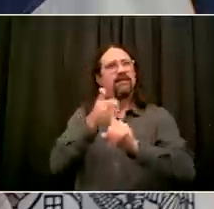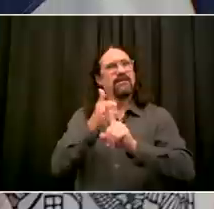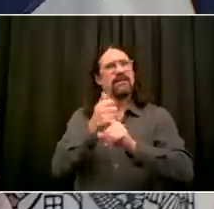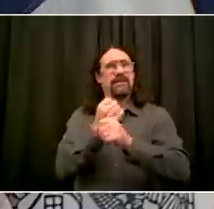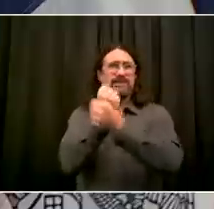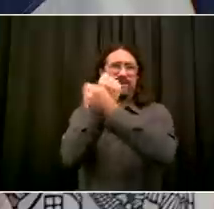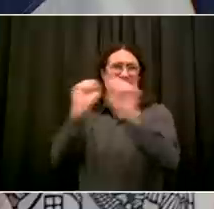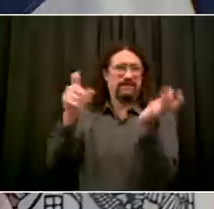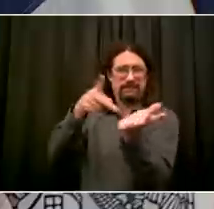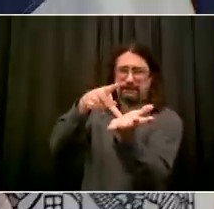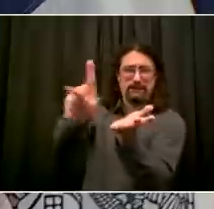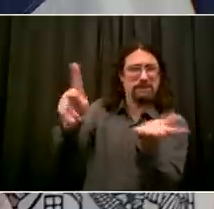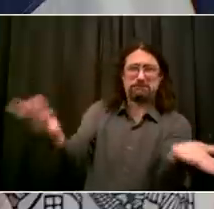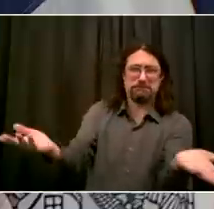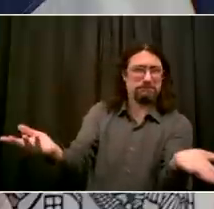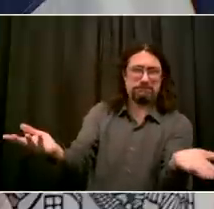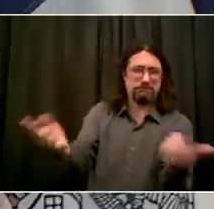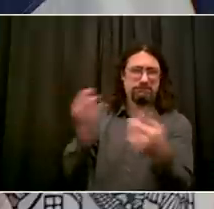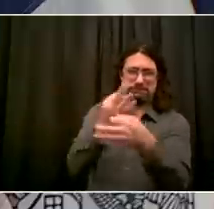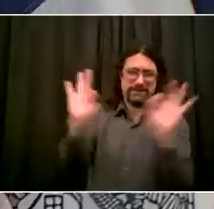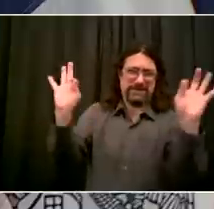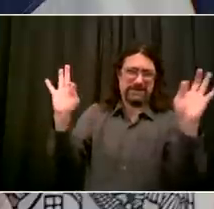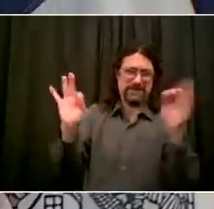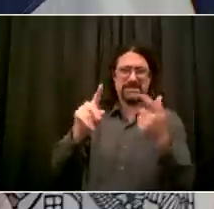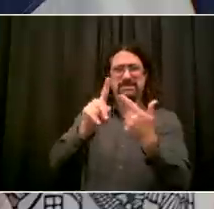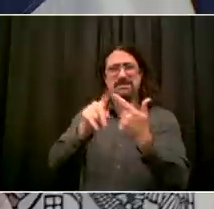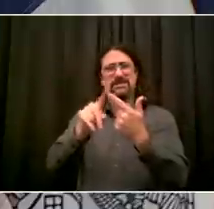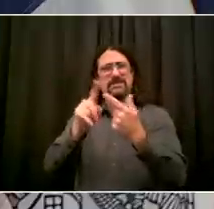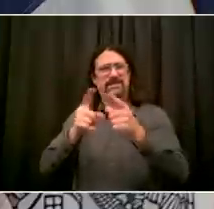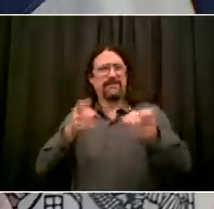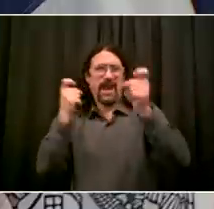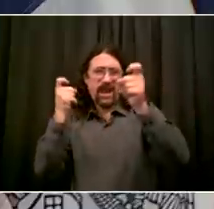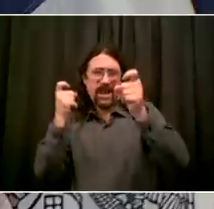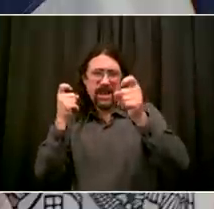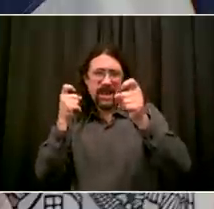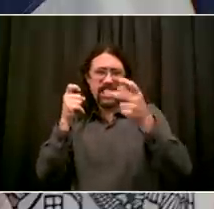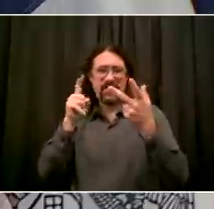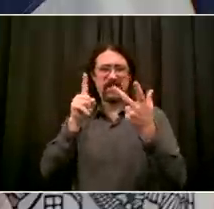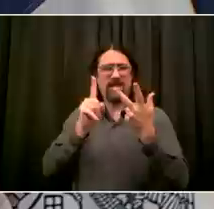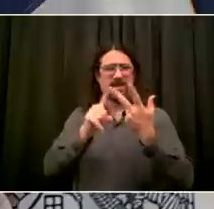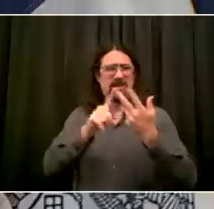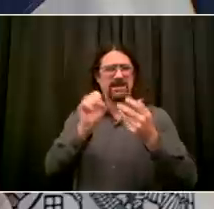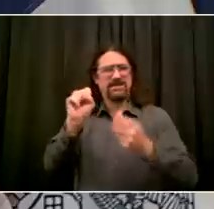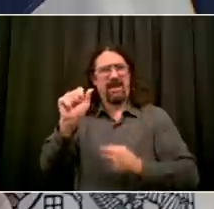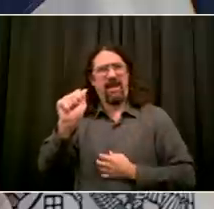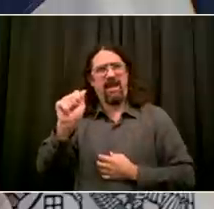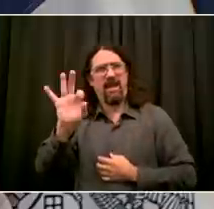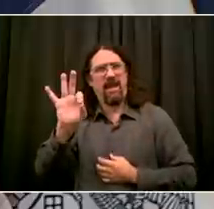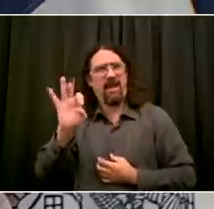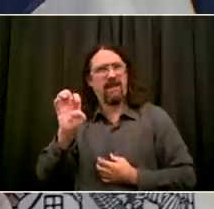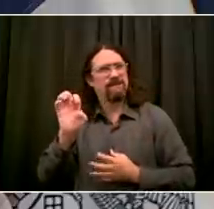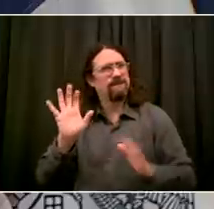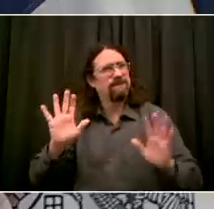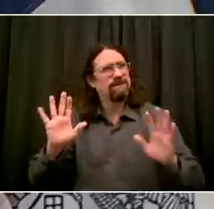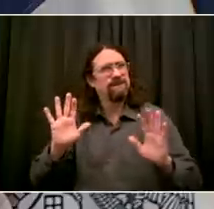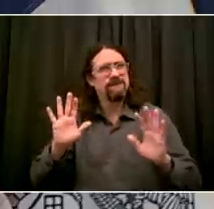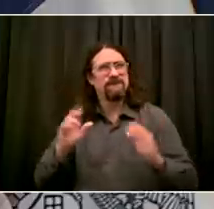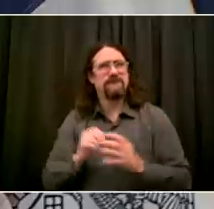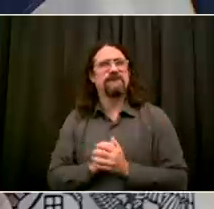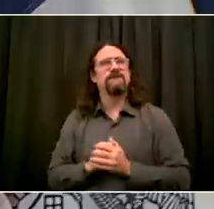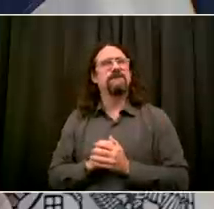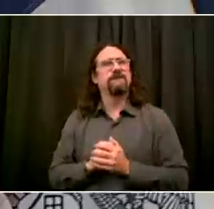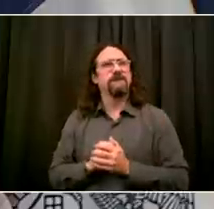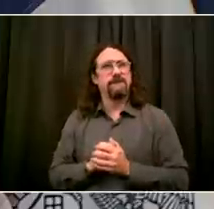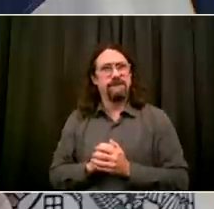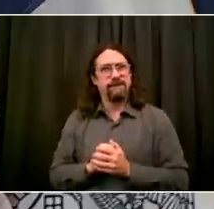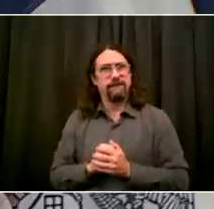Yes, but we want to not just tell you that, we want to show you that. So we've put together a video with one of our health and hospitals pediatricians and